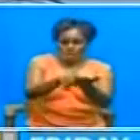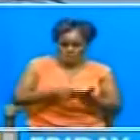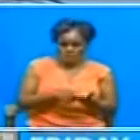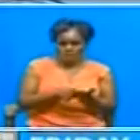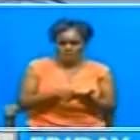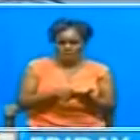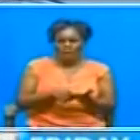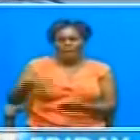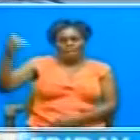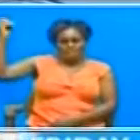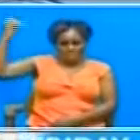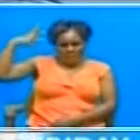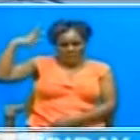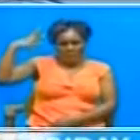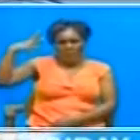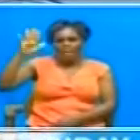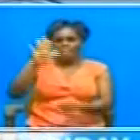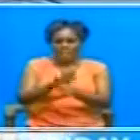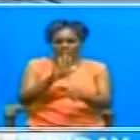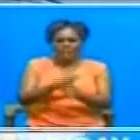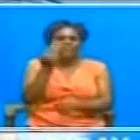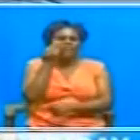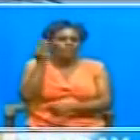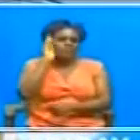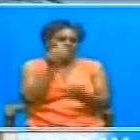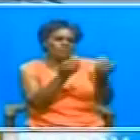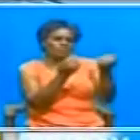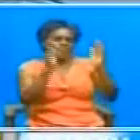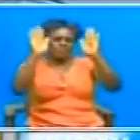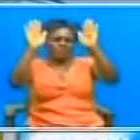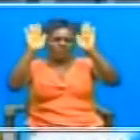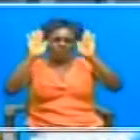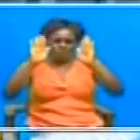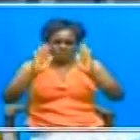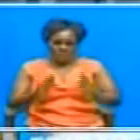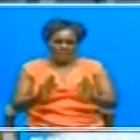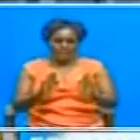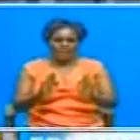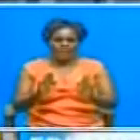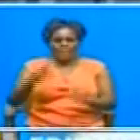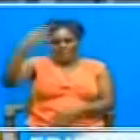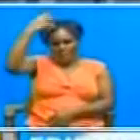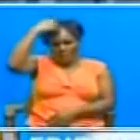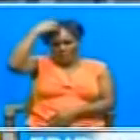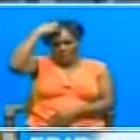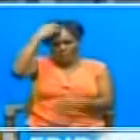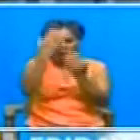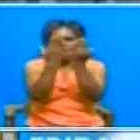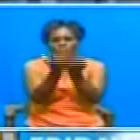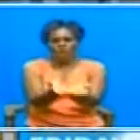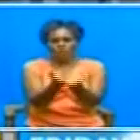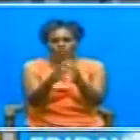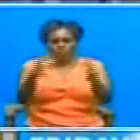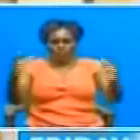Availability of high voltage electricity in Isiolo is also expected to play a key role towards supporting the Lamu Port, South Sudan and